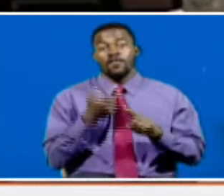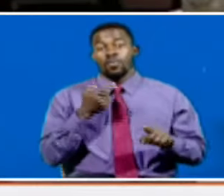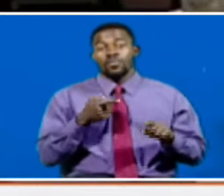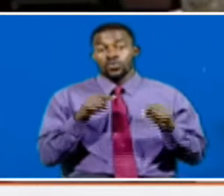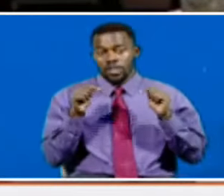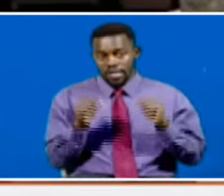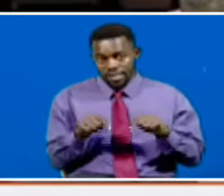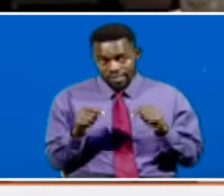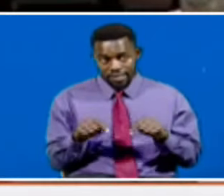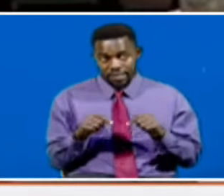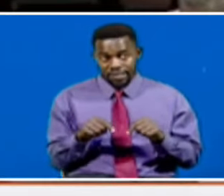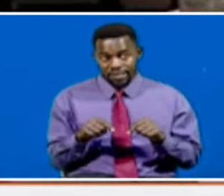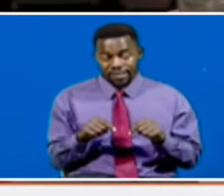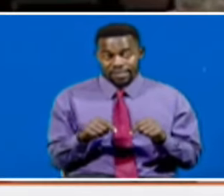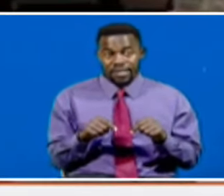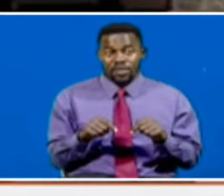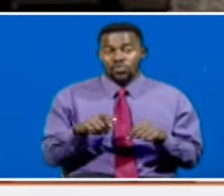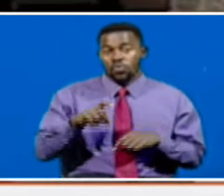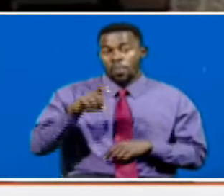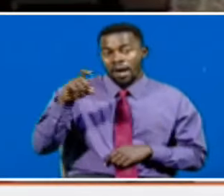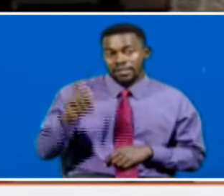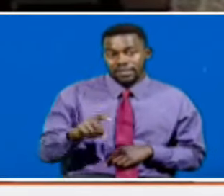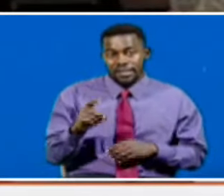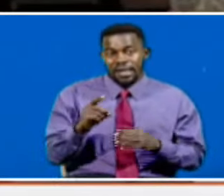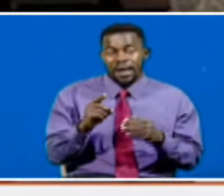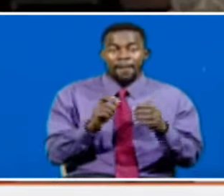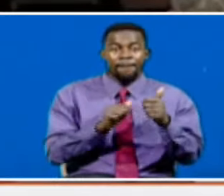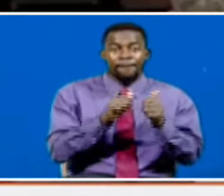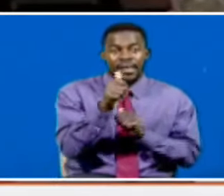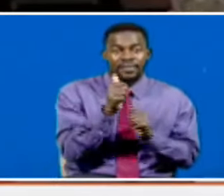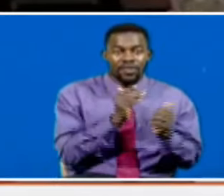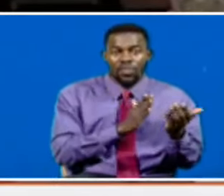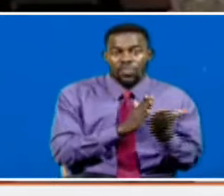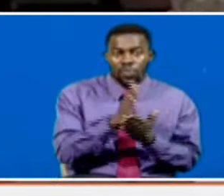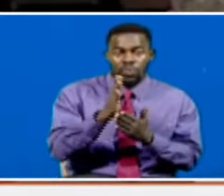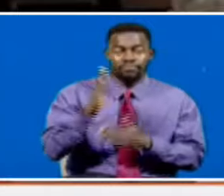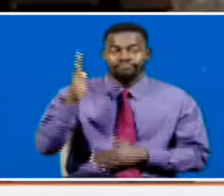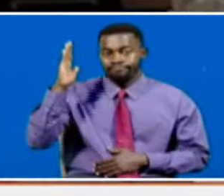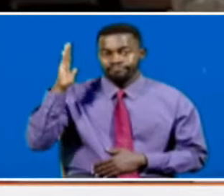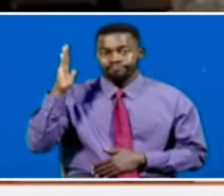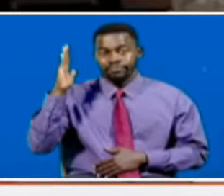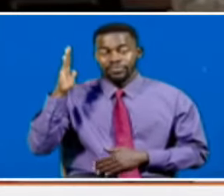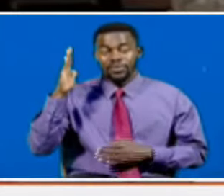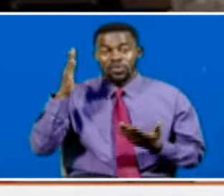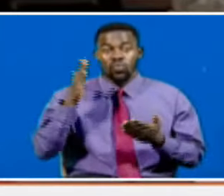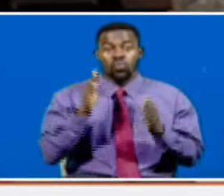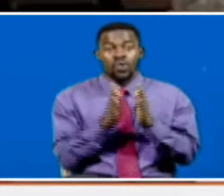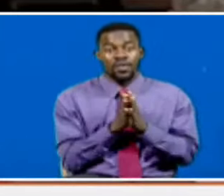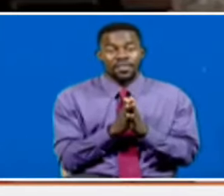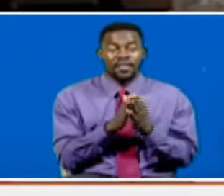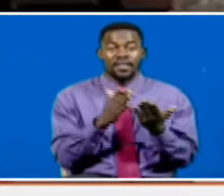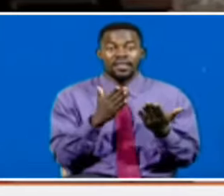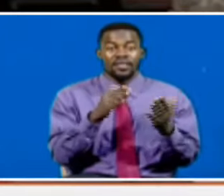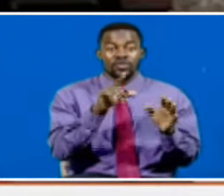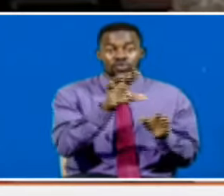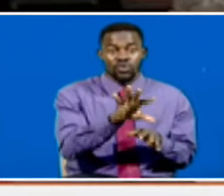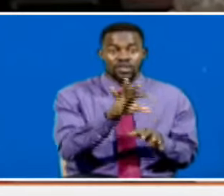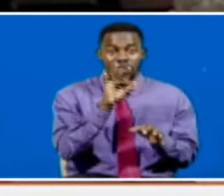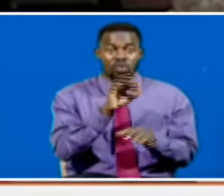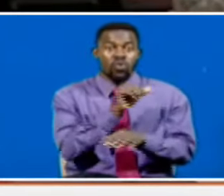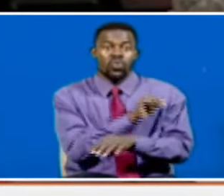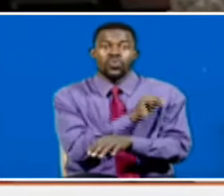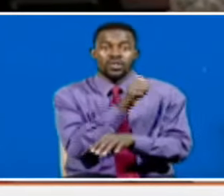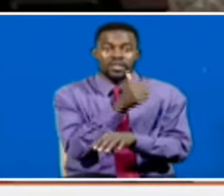generals should undergo vetting after their nomination by appointing authority, and that the appointing authority